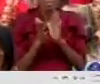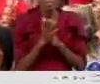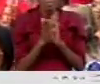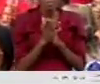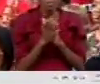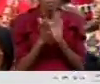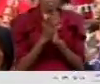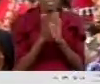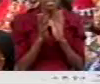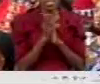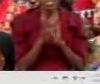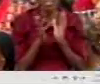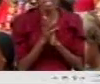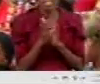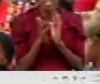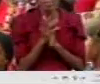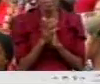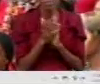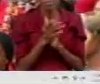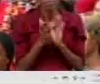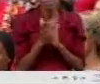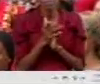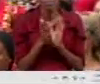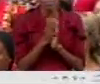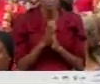more. Can we shout